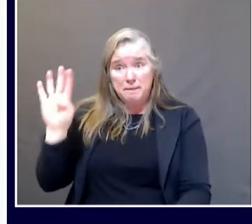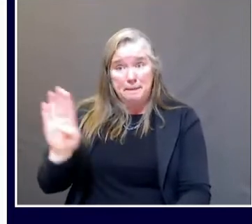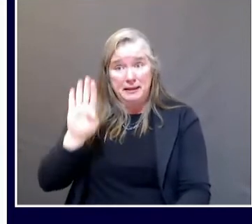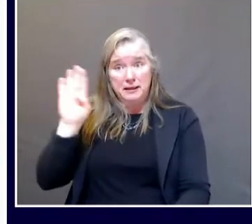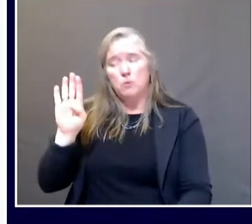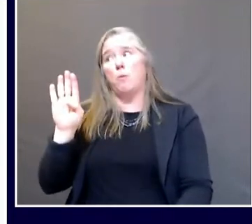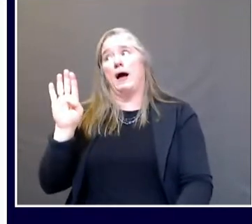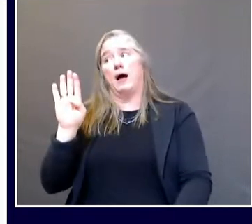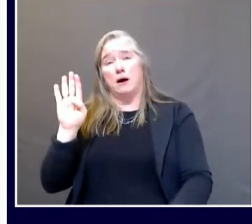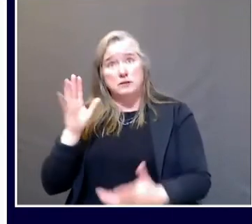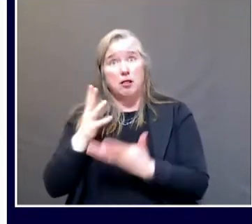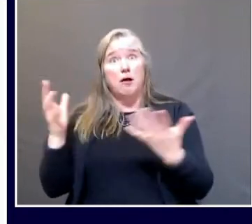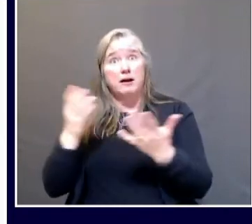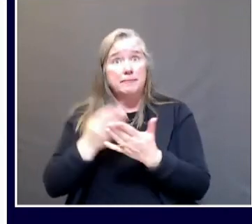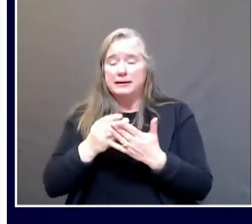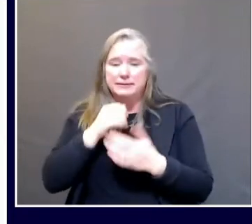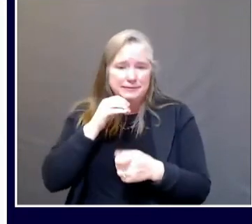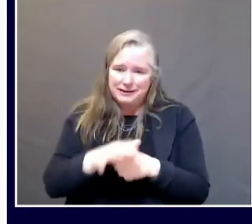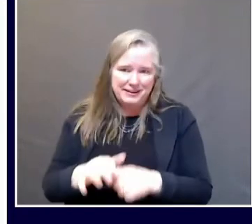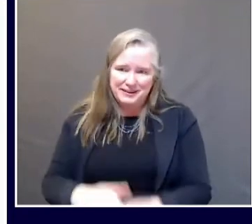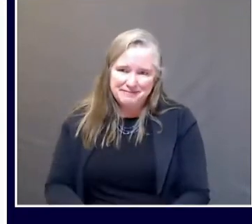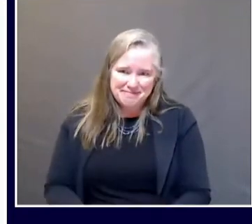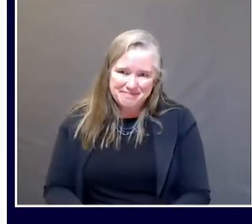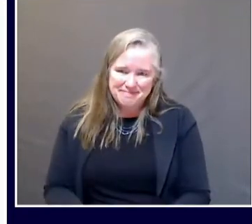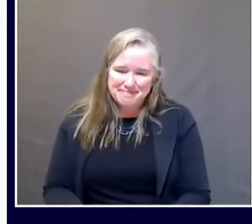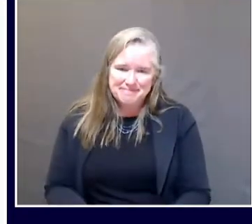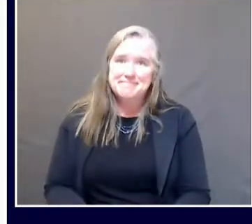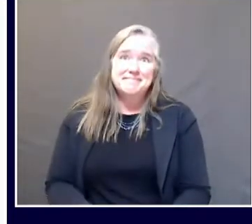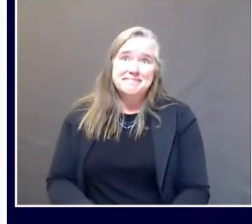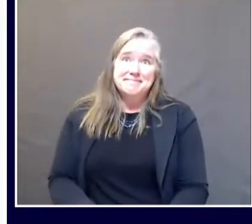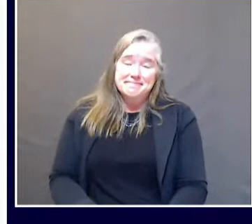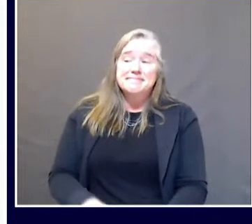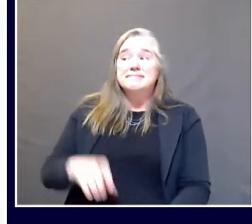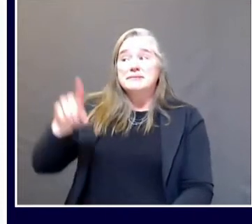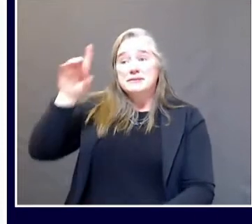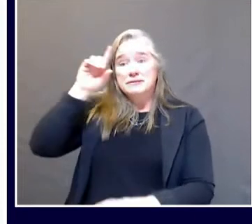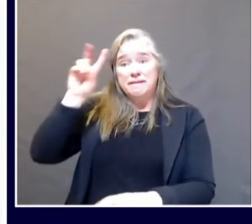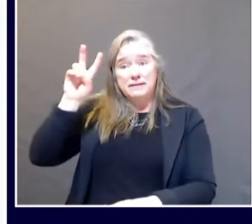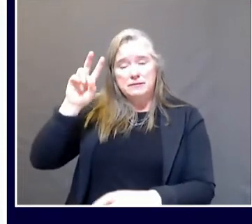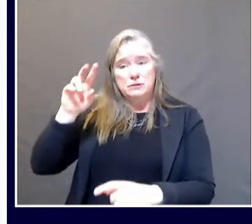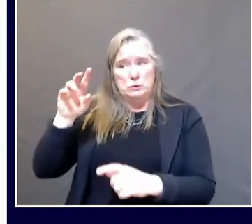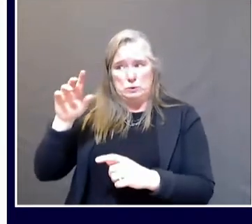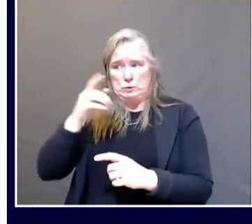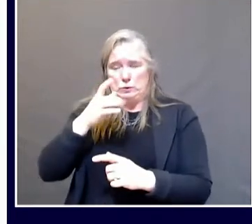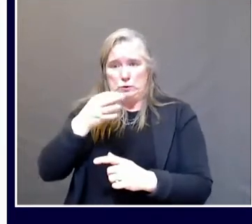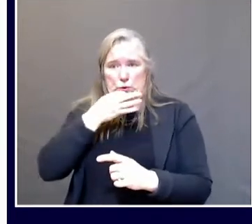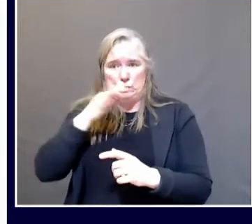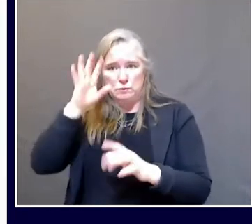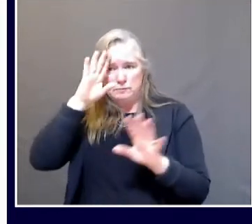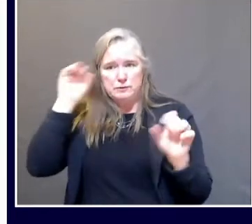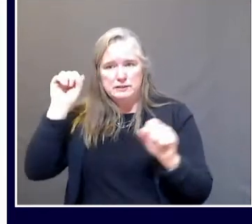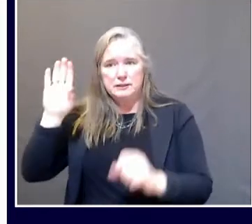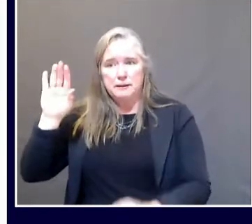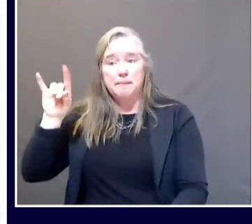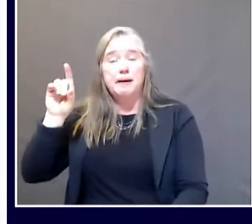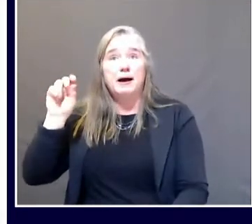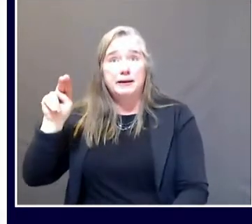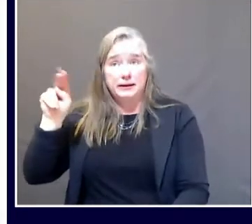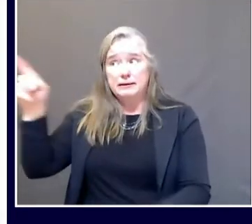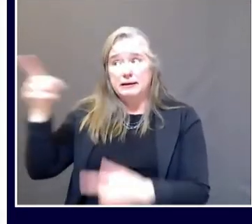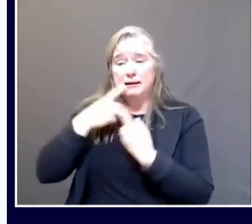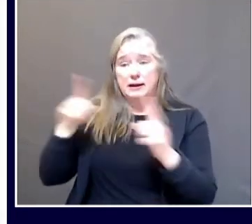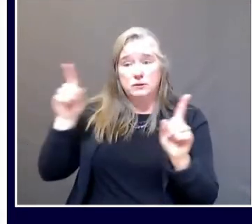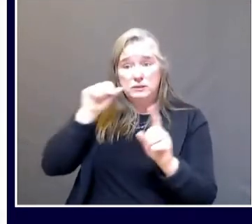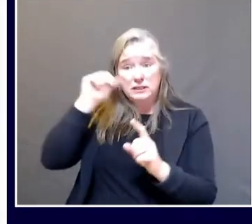the legislation that President-elect Biden outlined yesterday has good prospects in